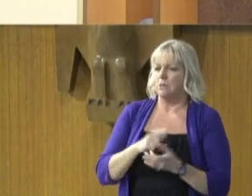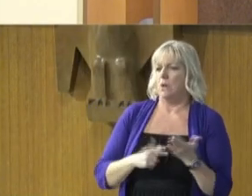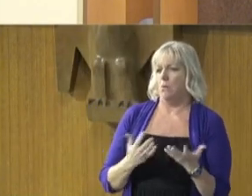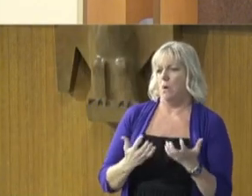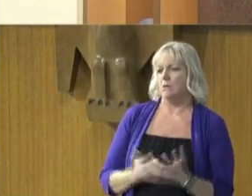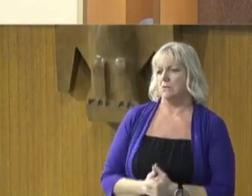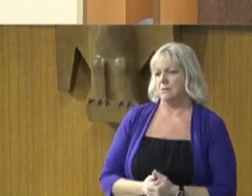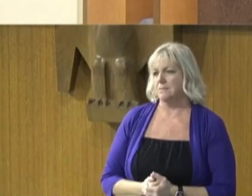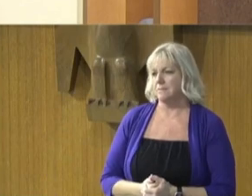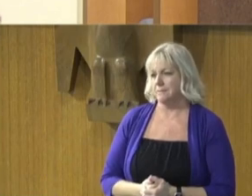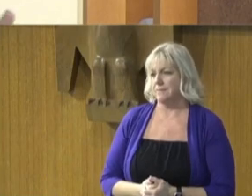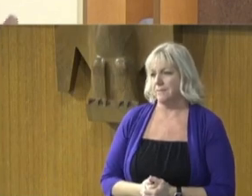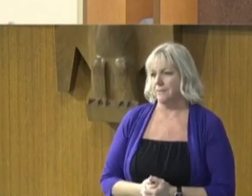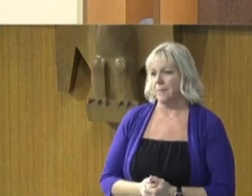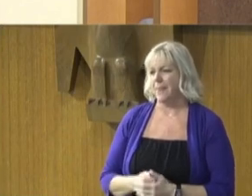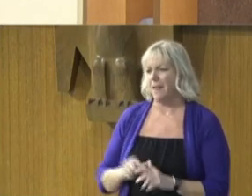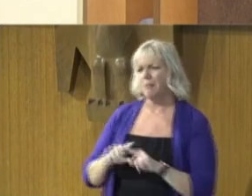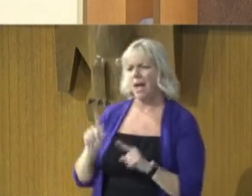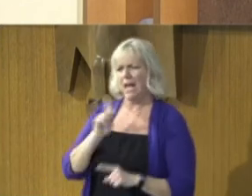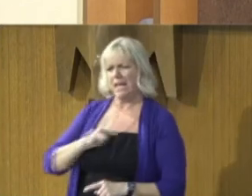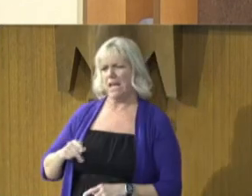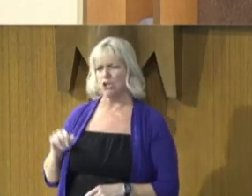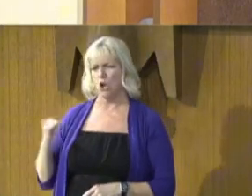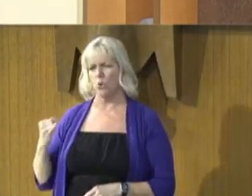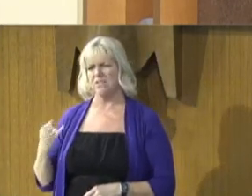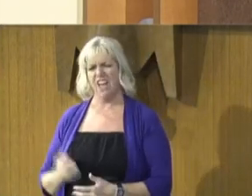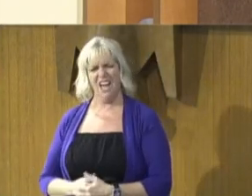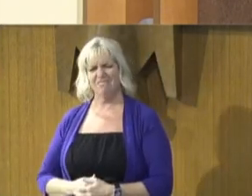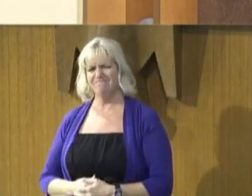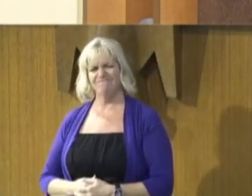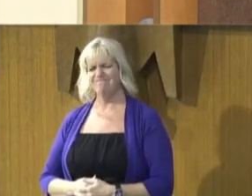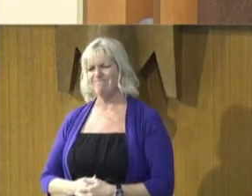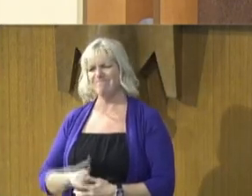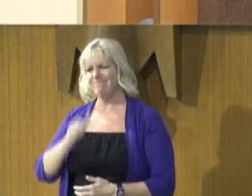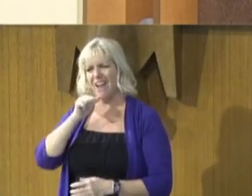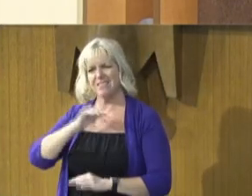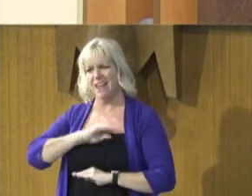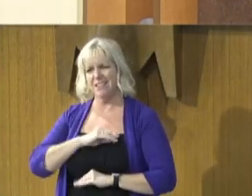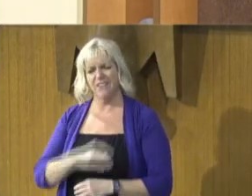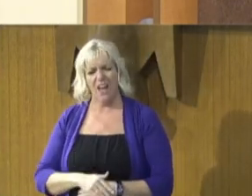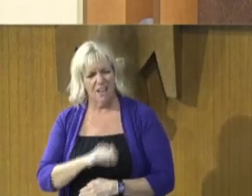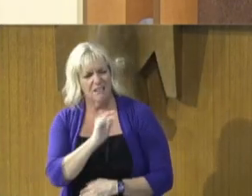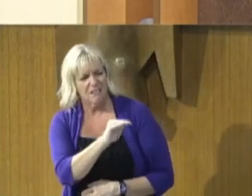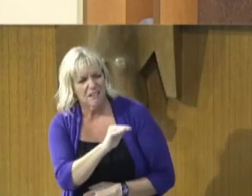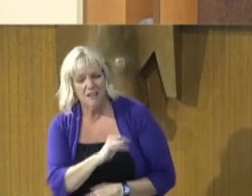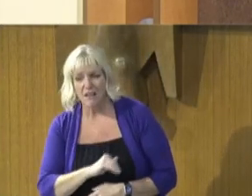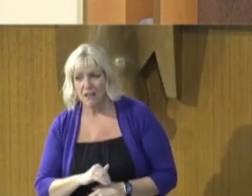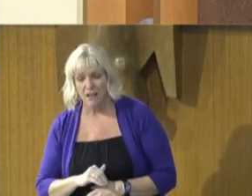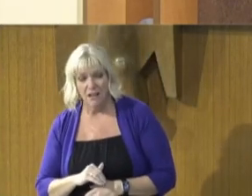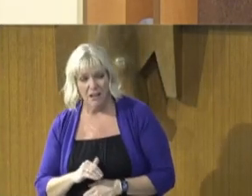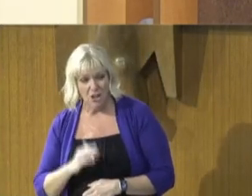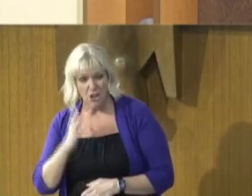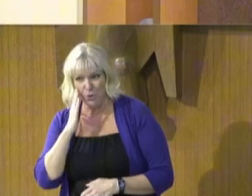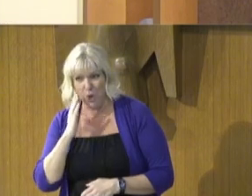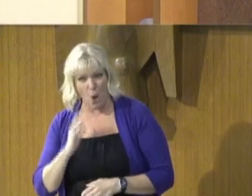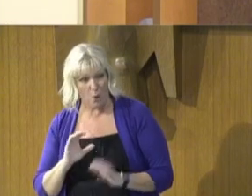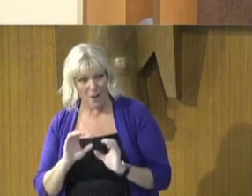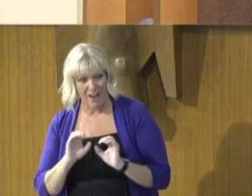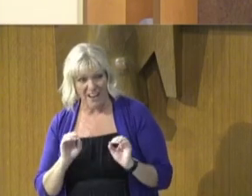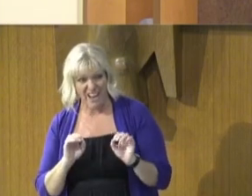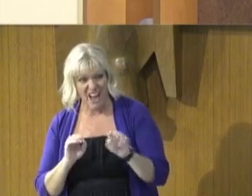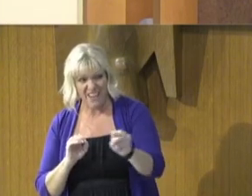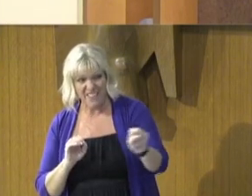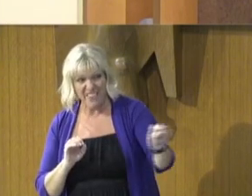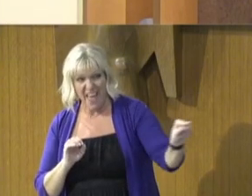wants. But Jehoshaphat isn't quite satisfied. He informs the king of Israel, "You know that none of these guys actually speaks